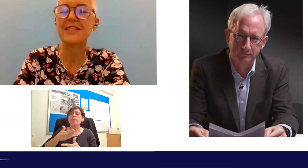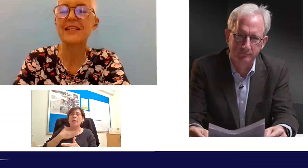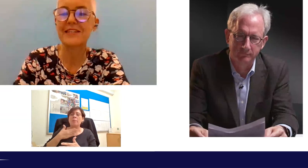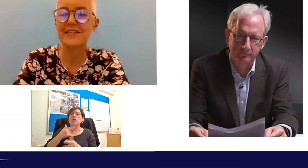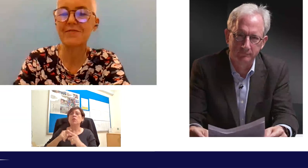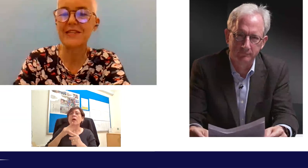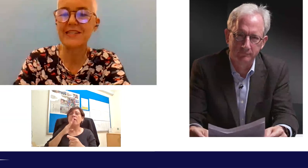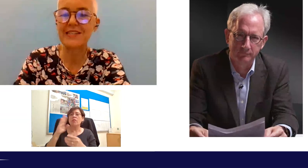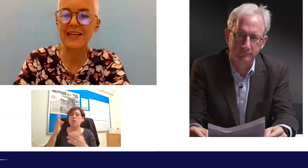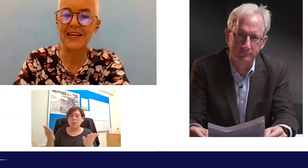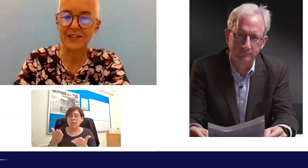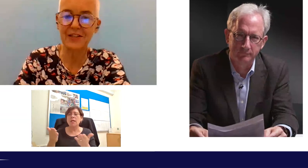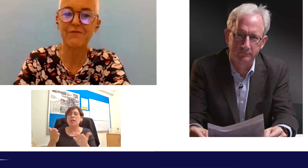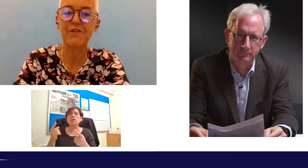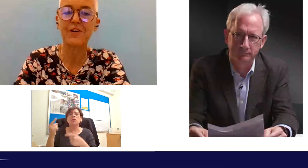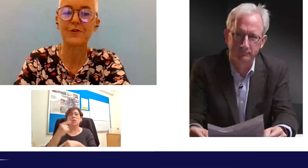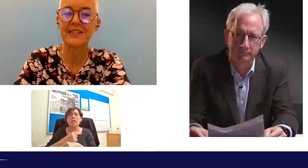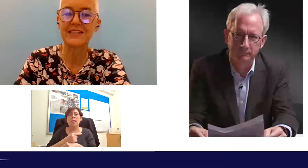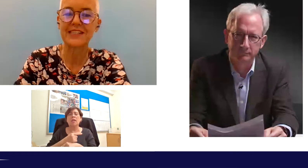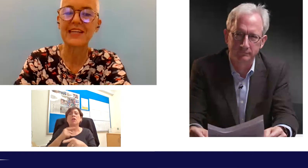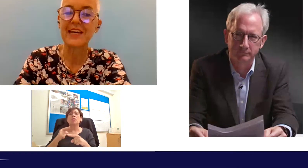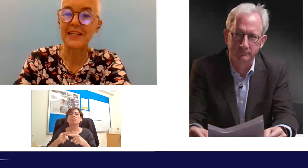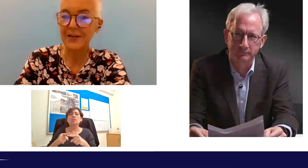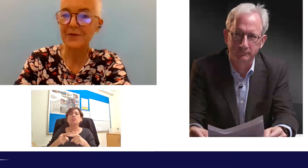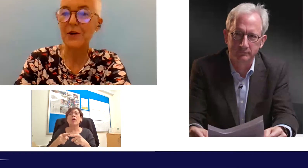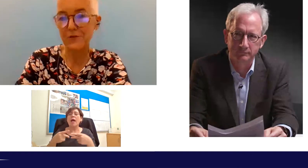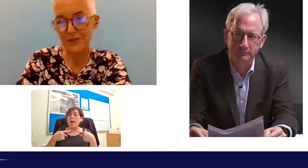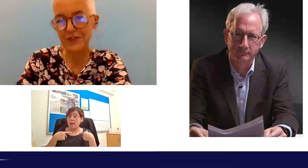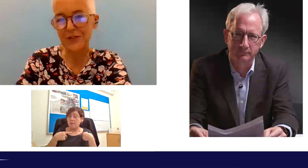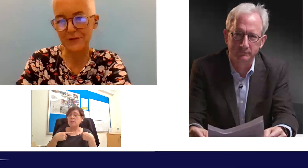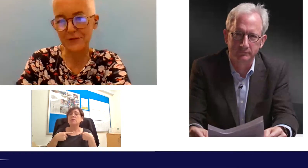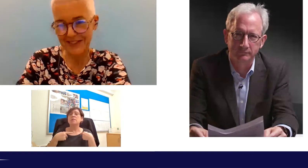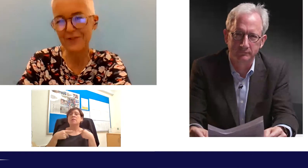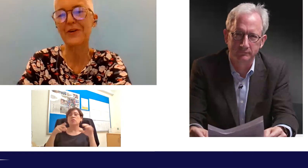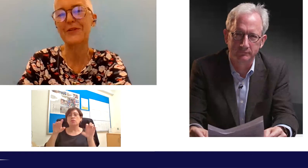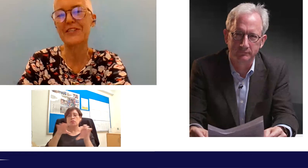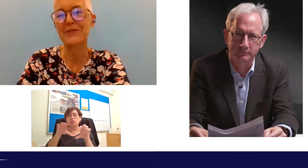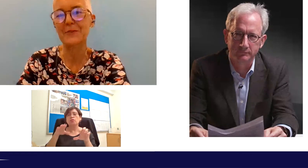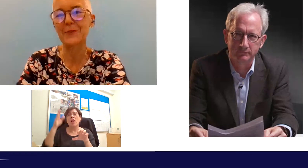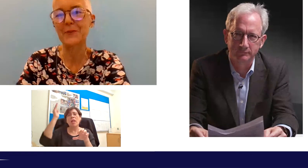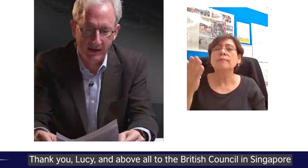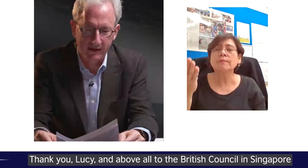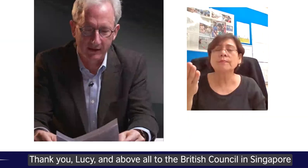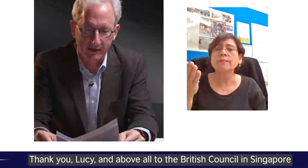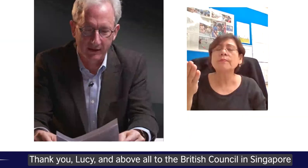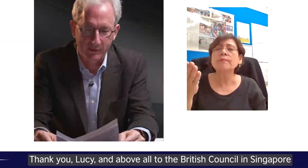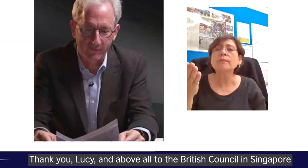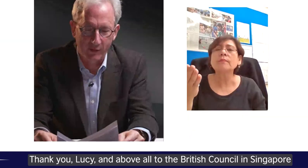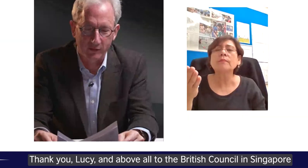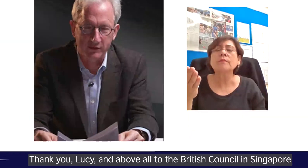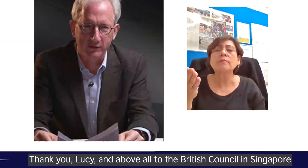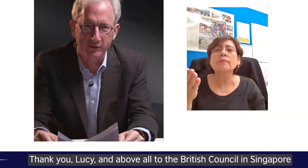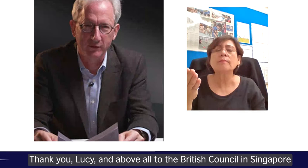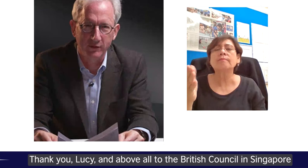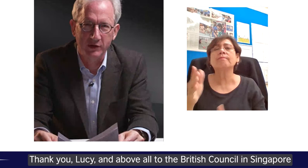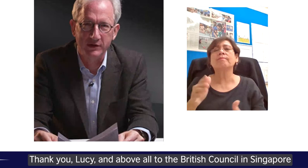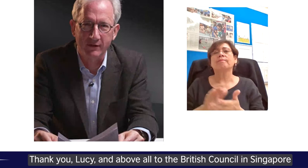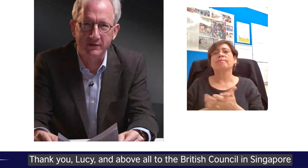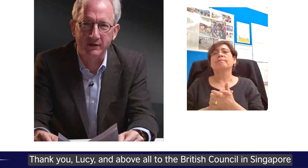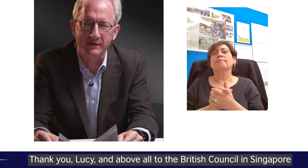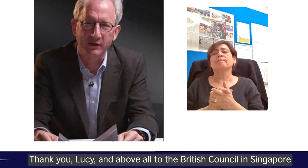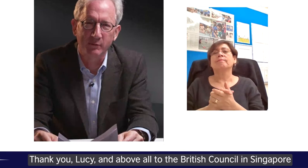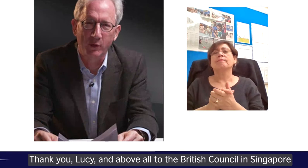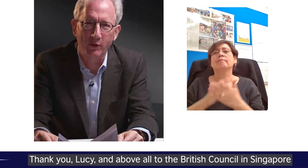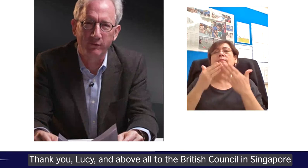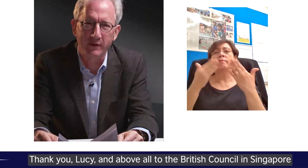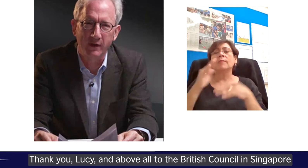time to deliver this lecture for our audience. And now over to you. Thank you very much. above all to the